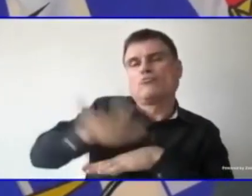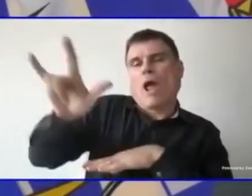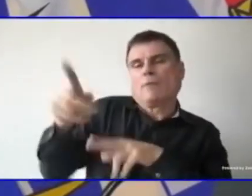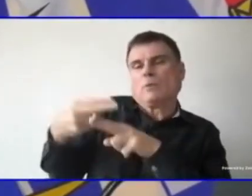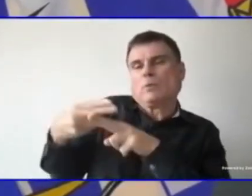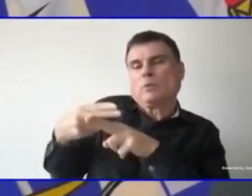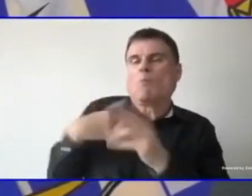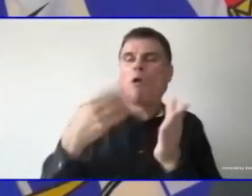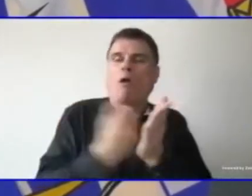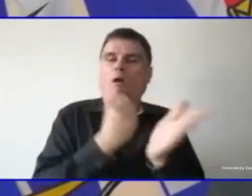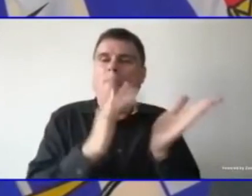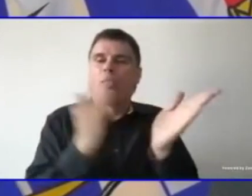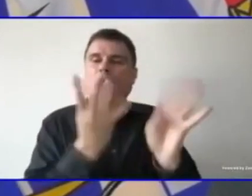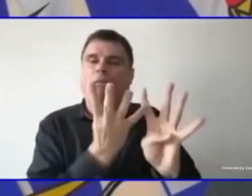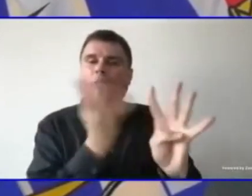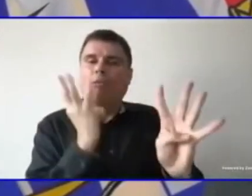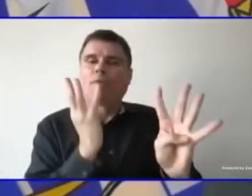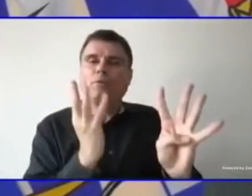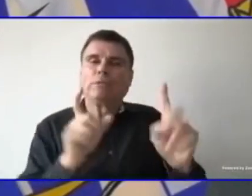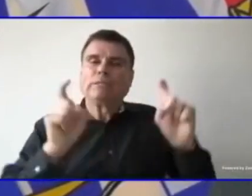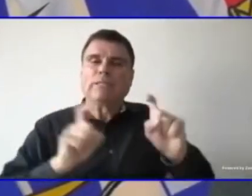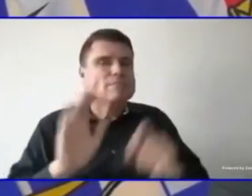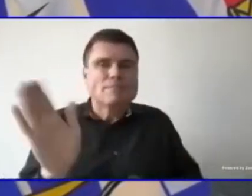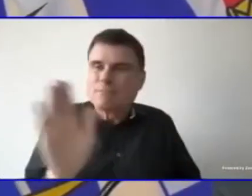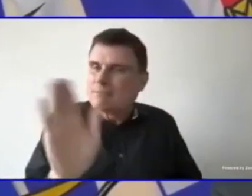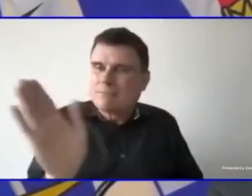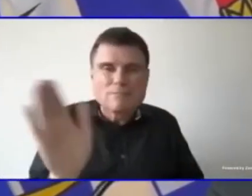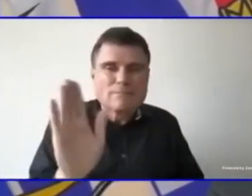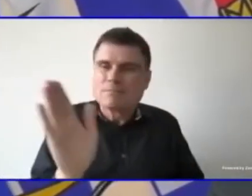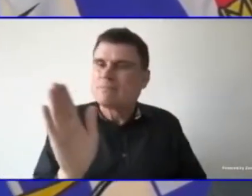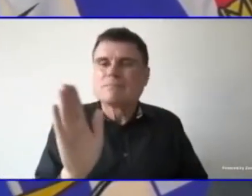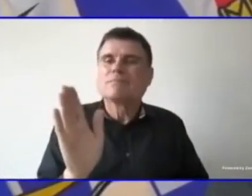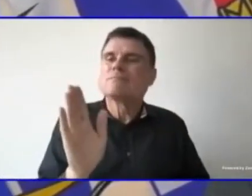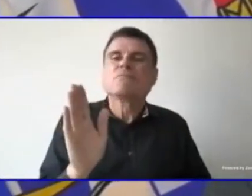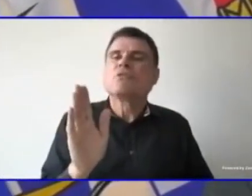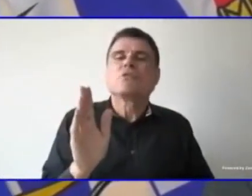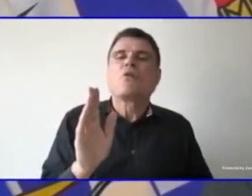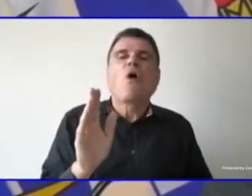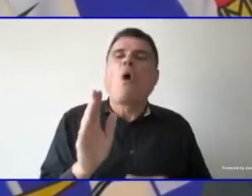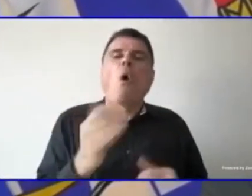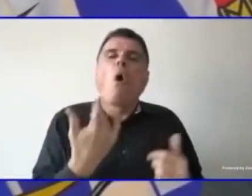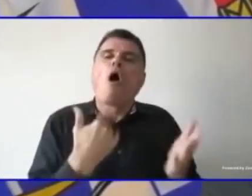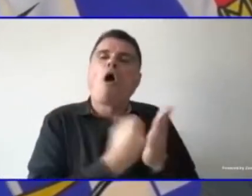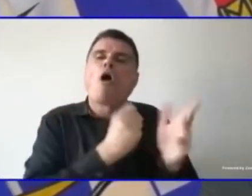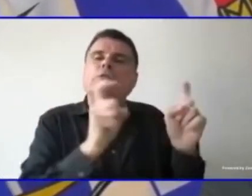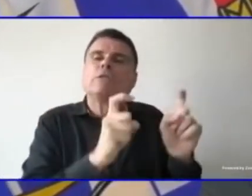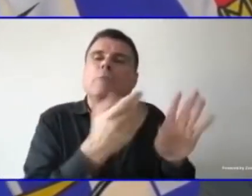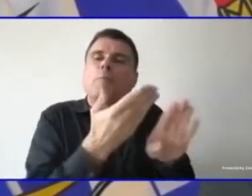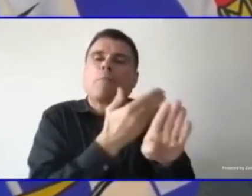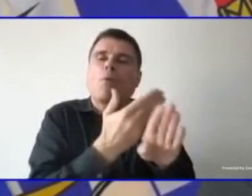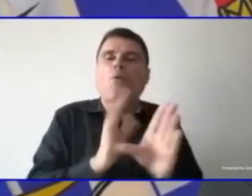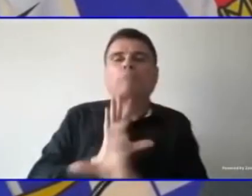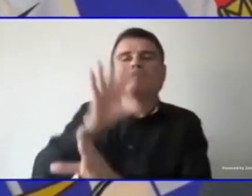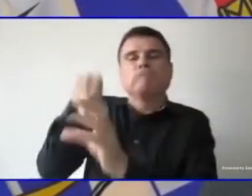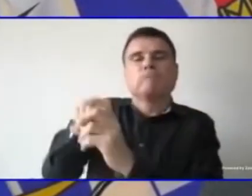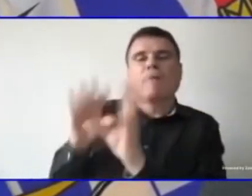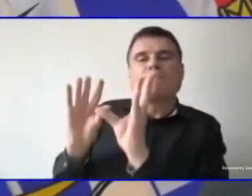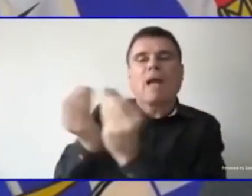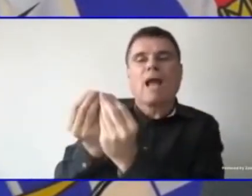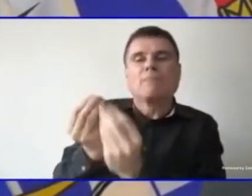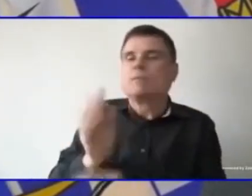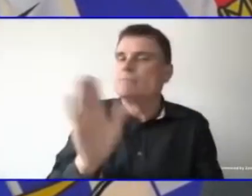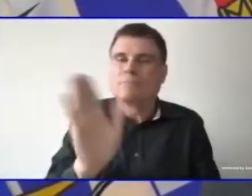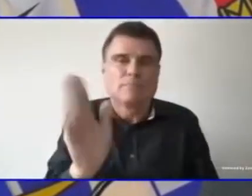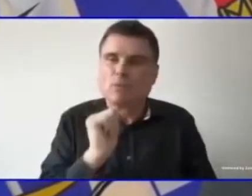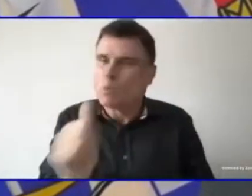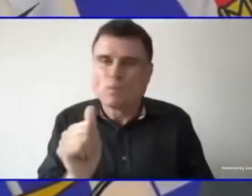time with others. We've talked about this before, but this is more important than ever. A negative test is not a green